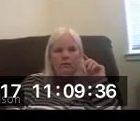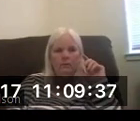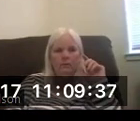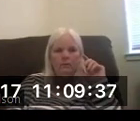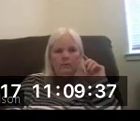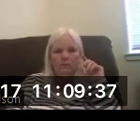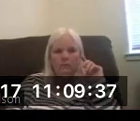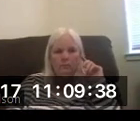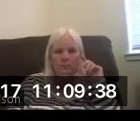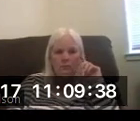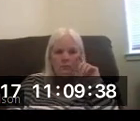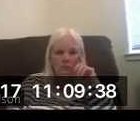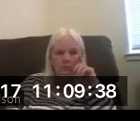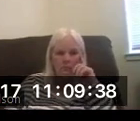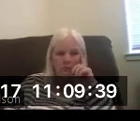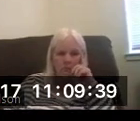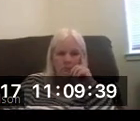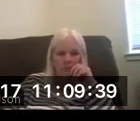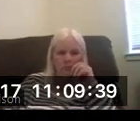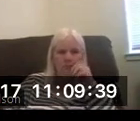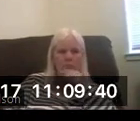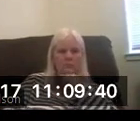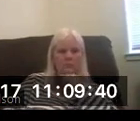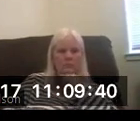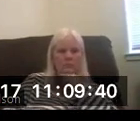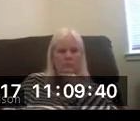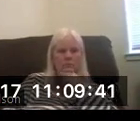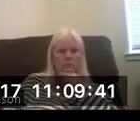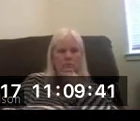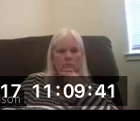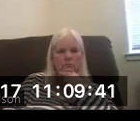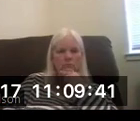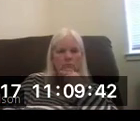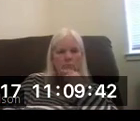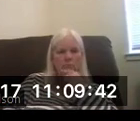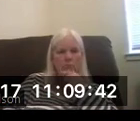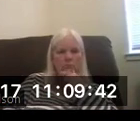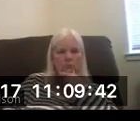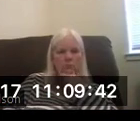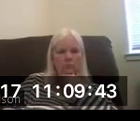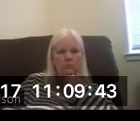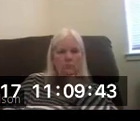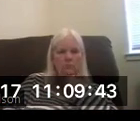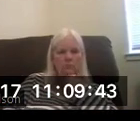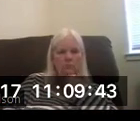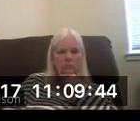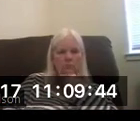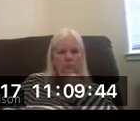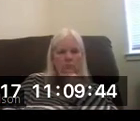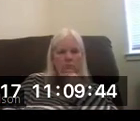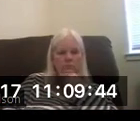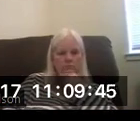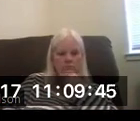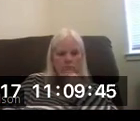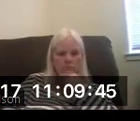around the health related social needs funding yesterday. But the main thing today that